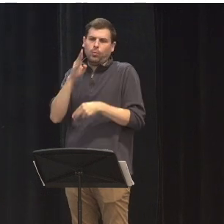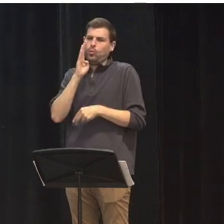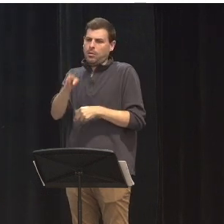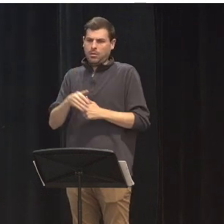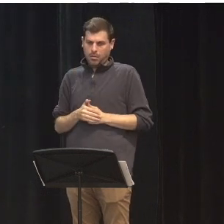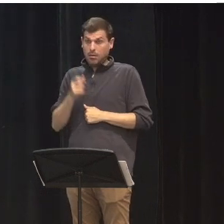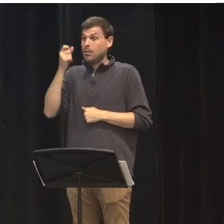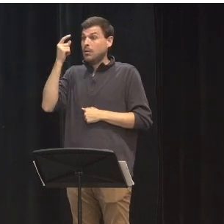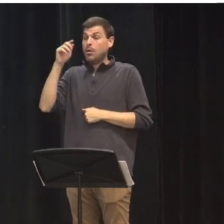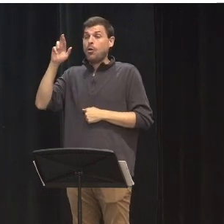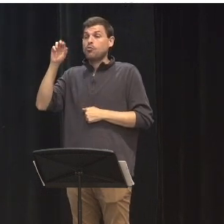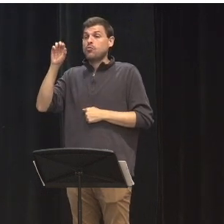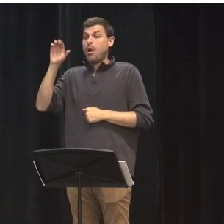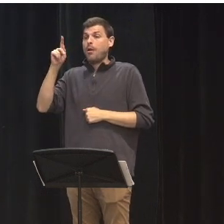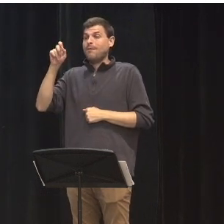recognizing that the Rockefeller